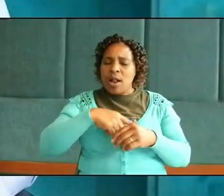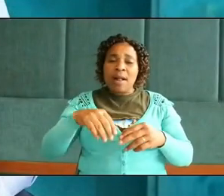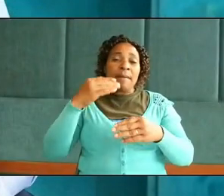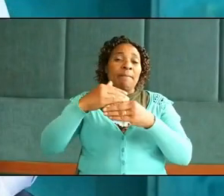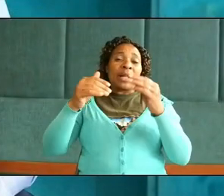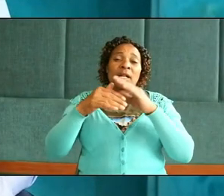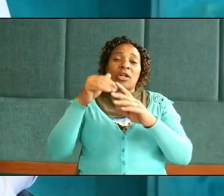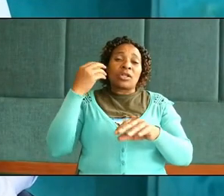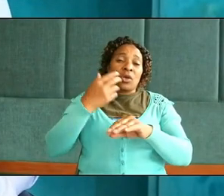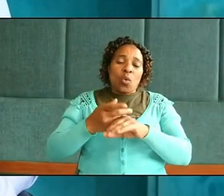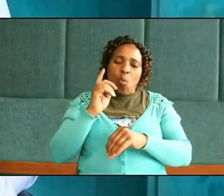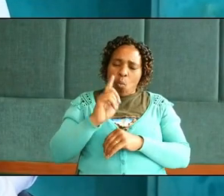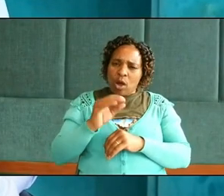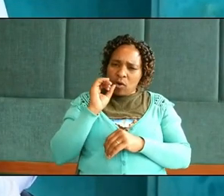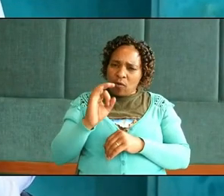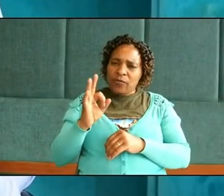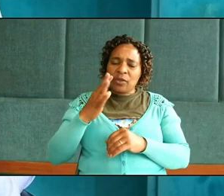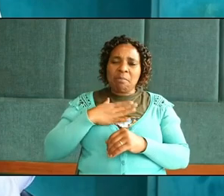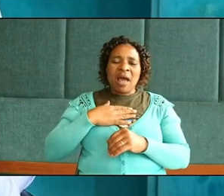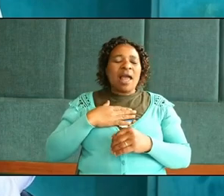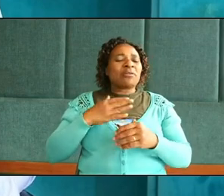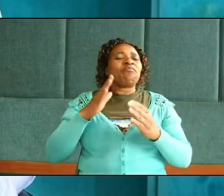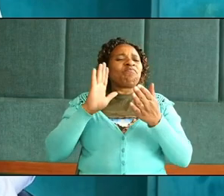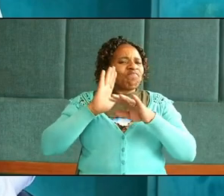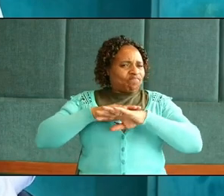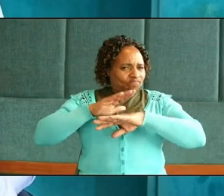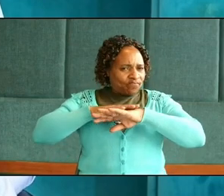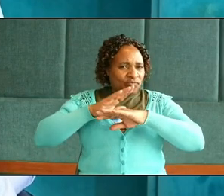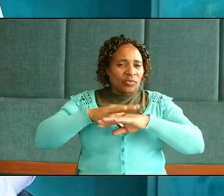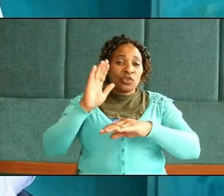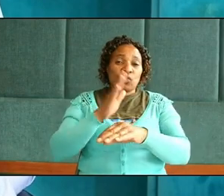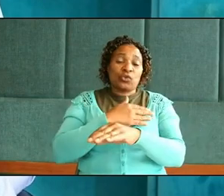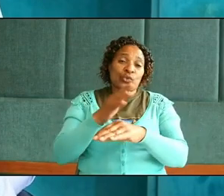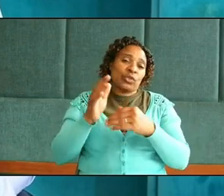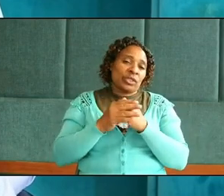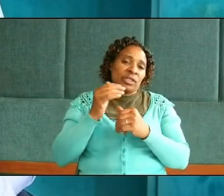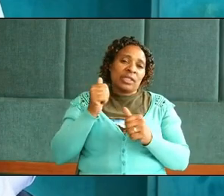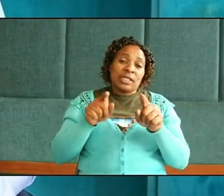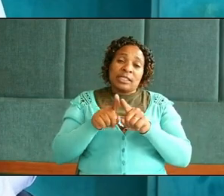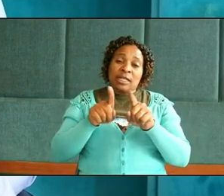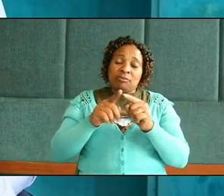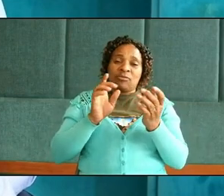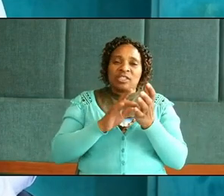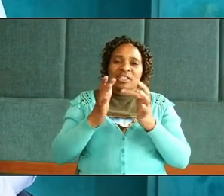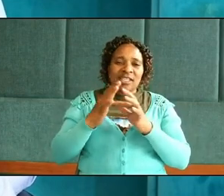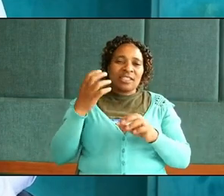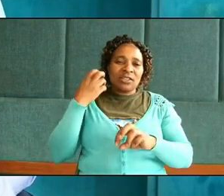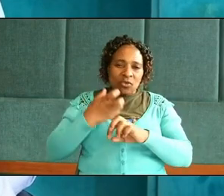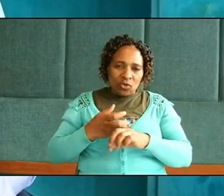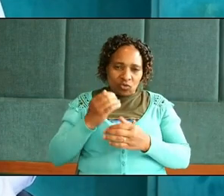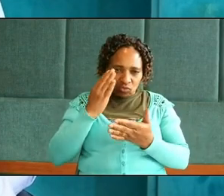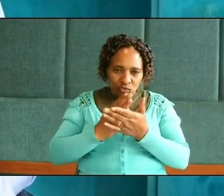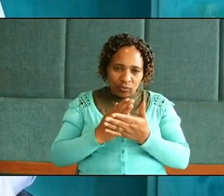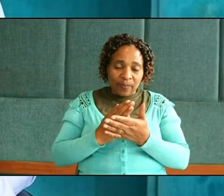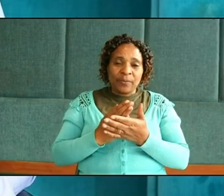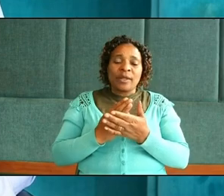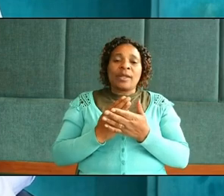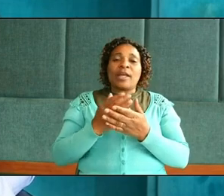And this, it's one of like my favorite songs. Like Jesus is the rock. If like